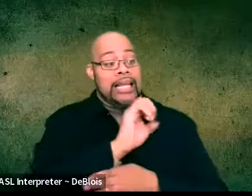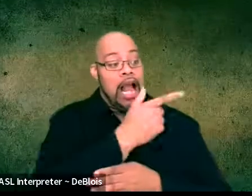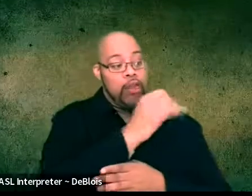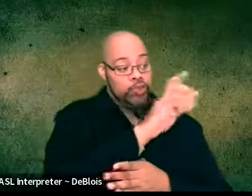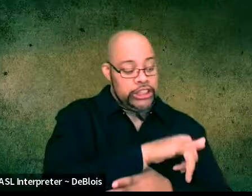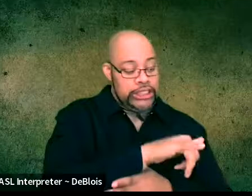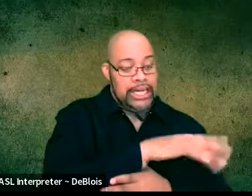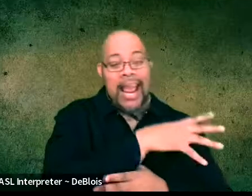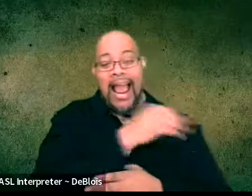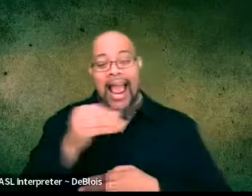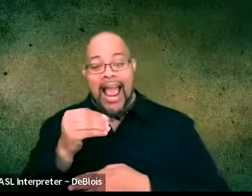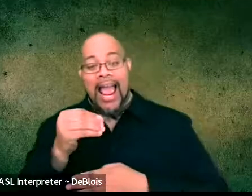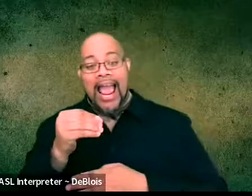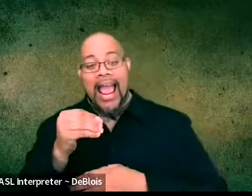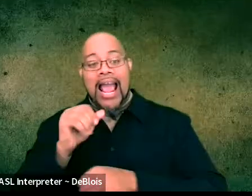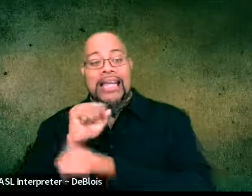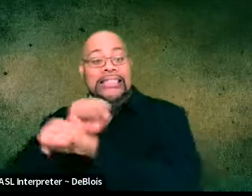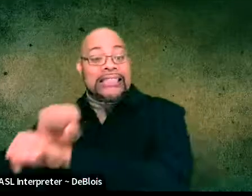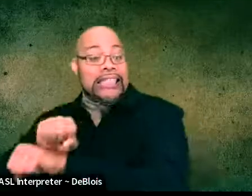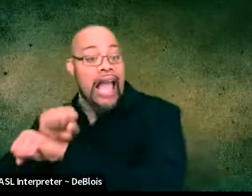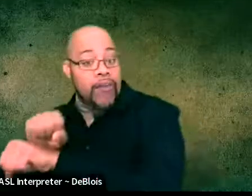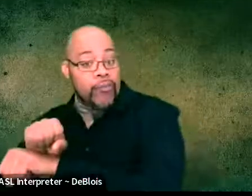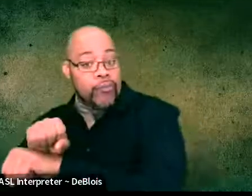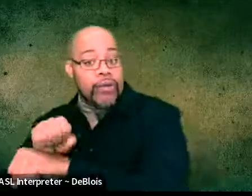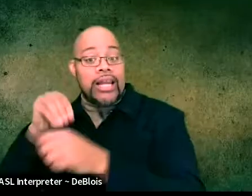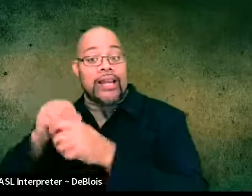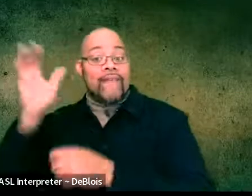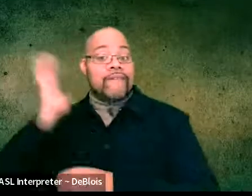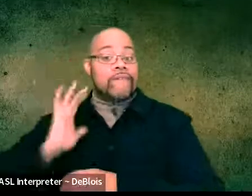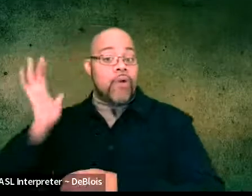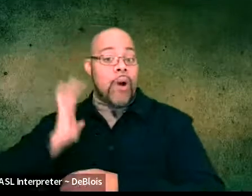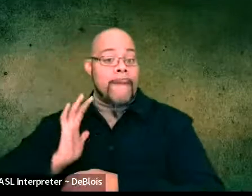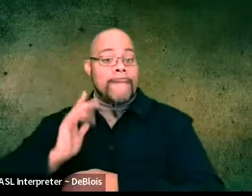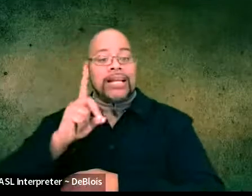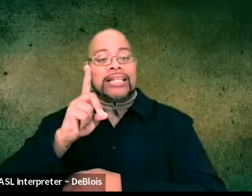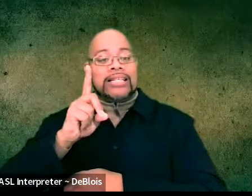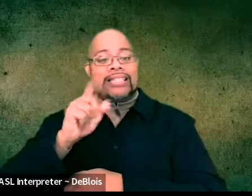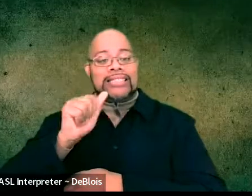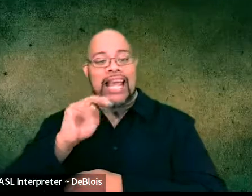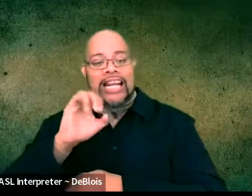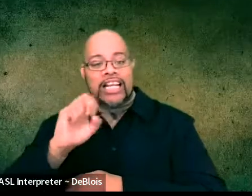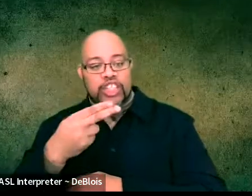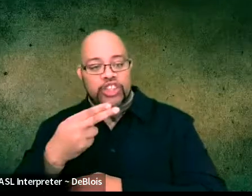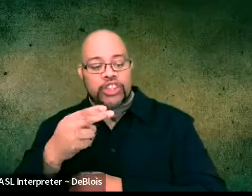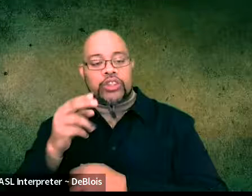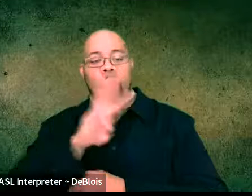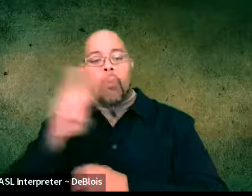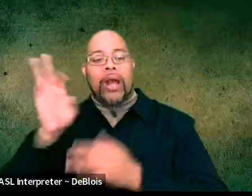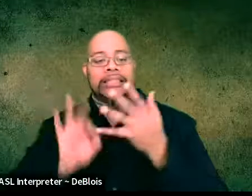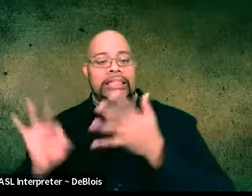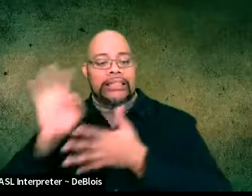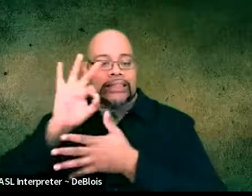and enslavement in the former Danish West Indies.